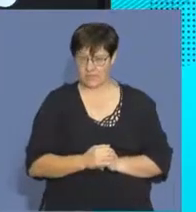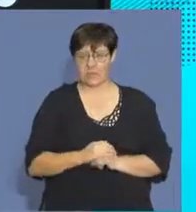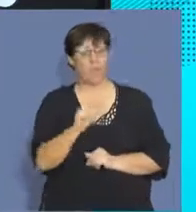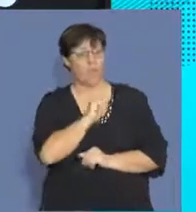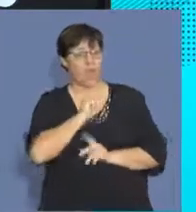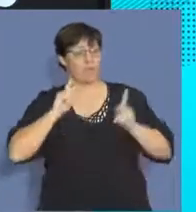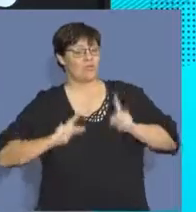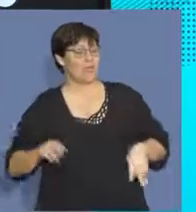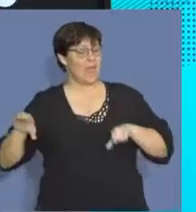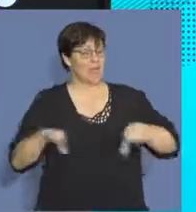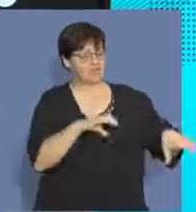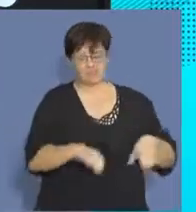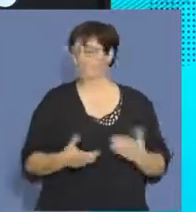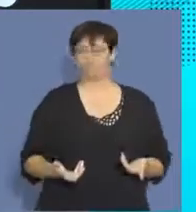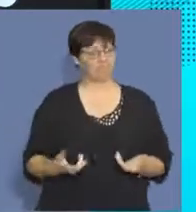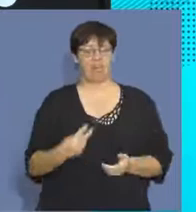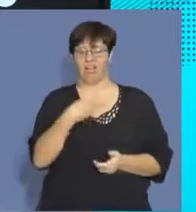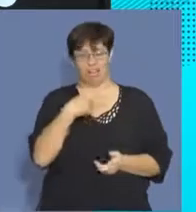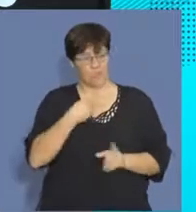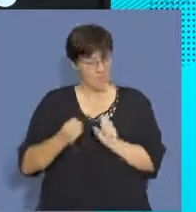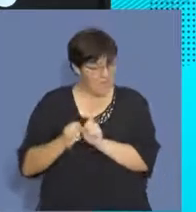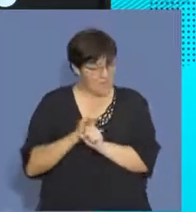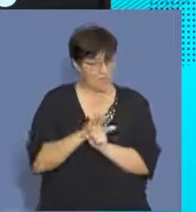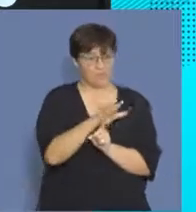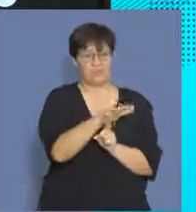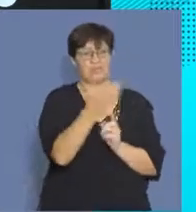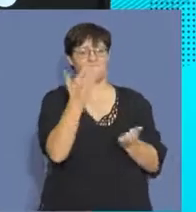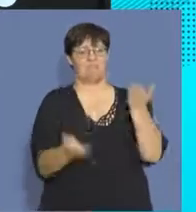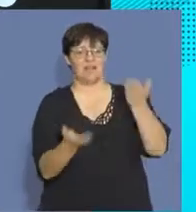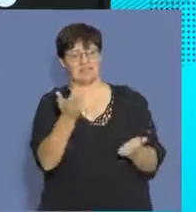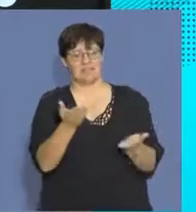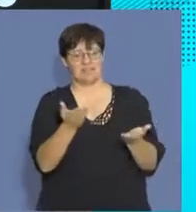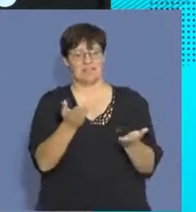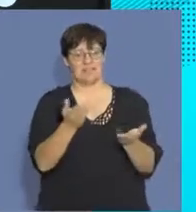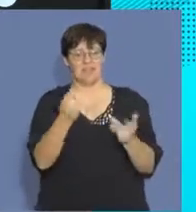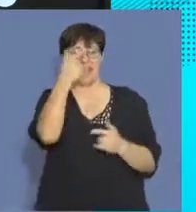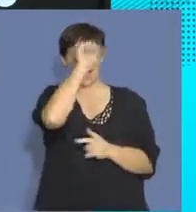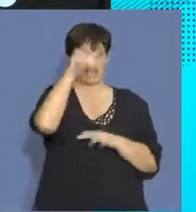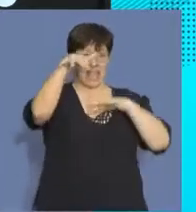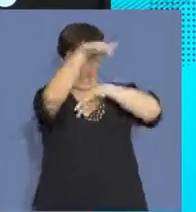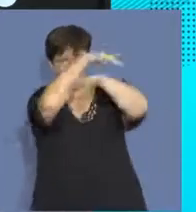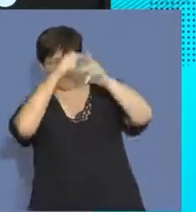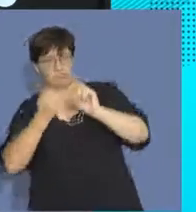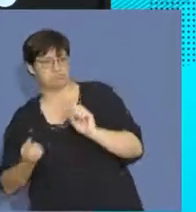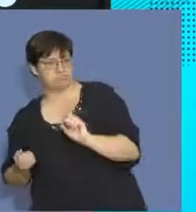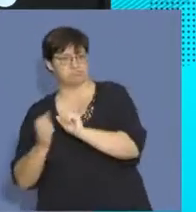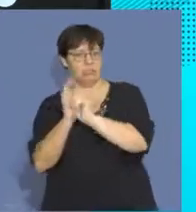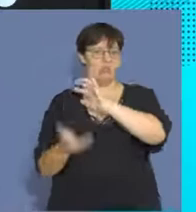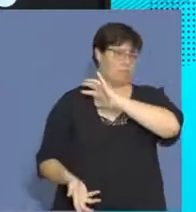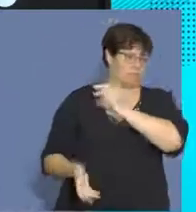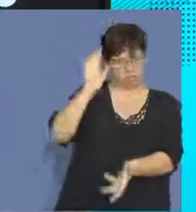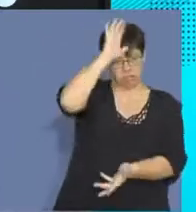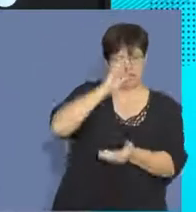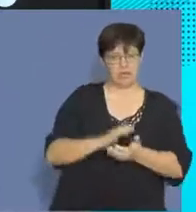human activity, we have significantly influenced the balance of gases in the atmosphere. One such gas is